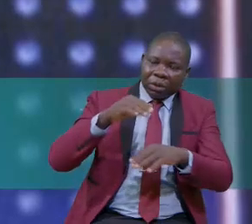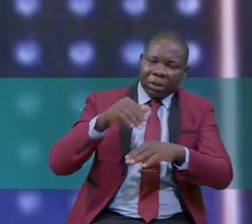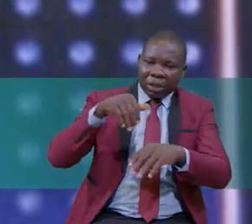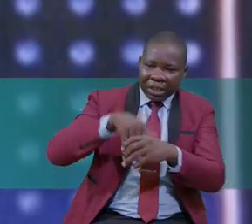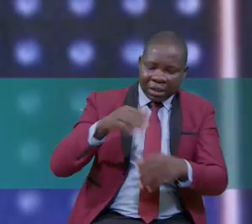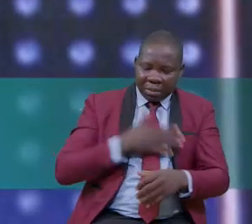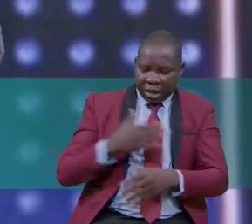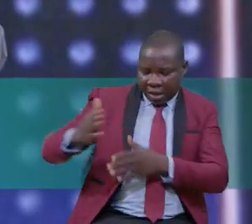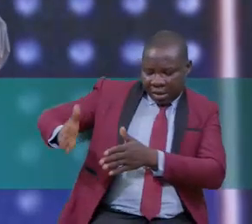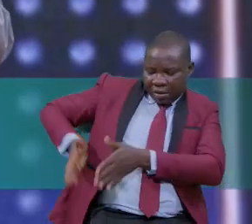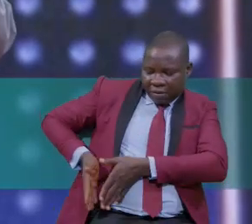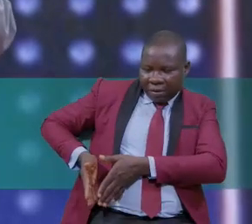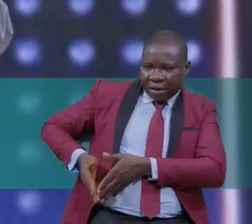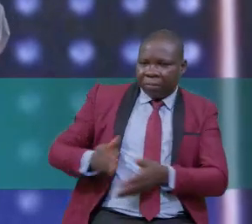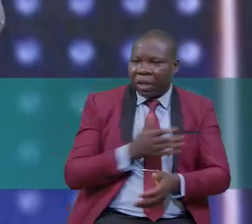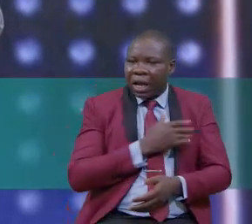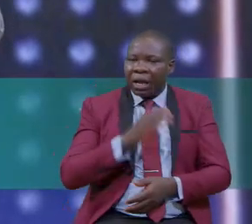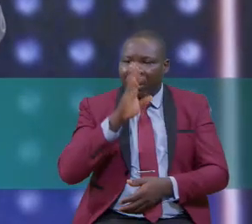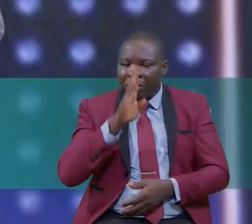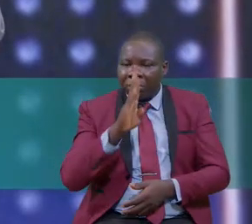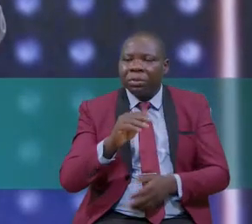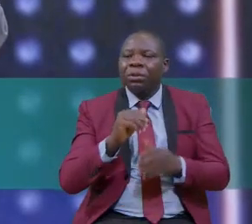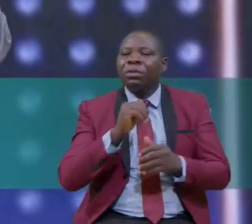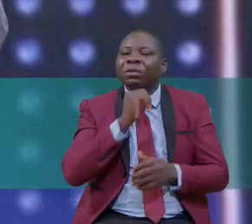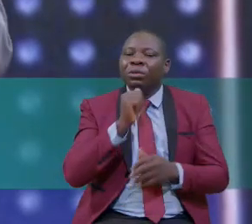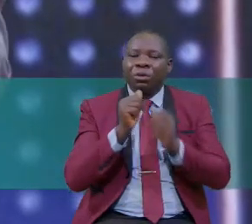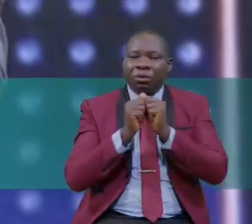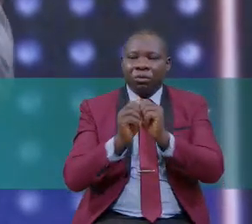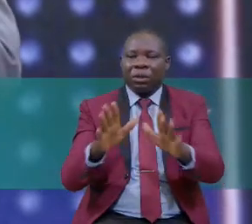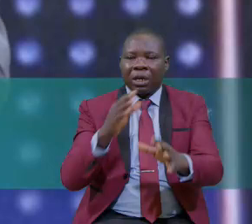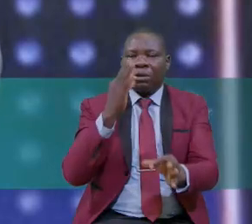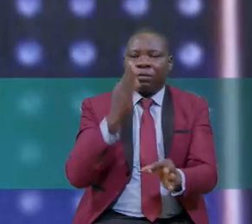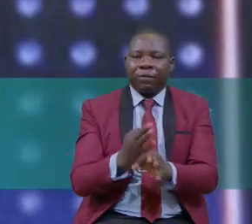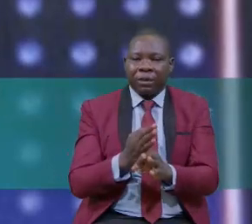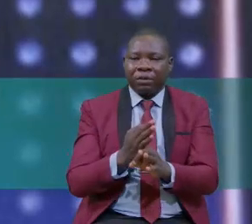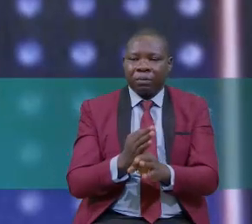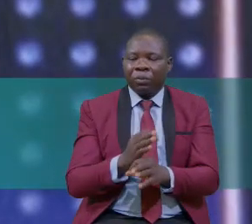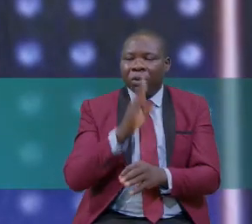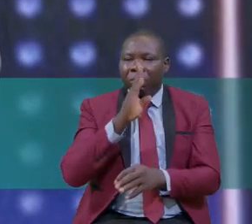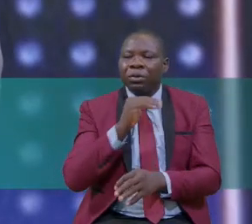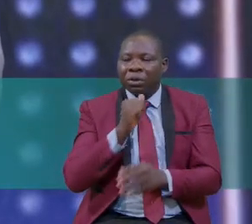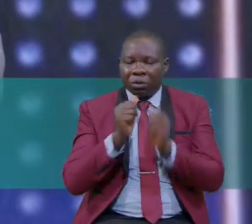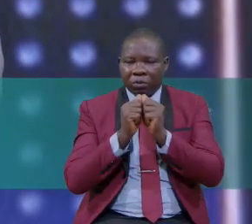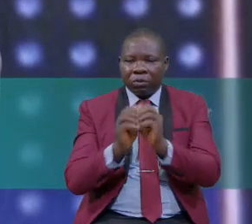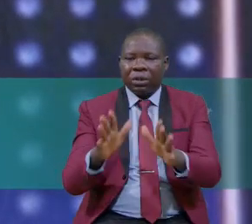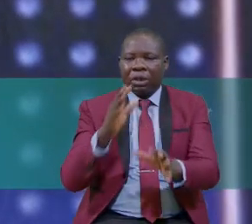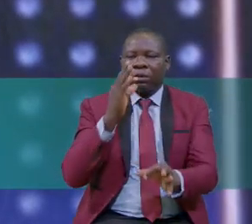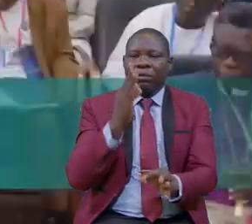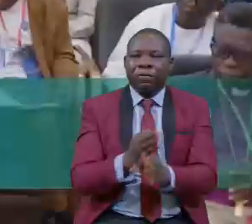be not faithless. Be not faithless. Amen.